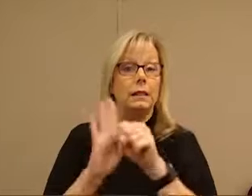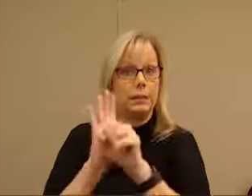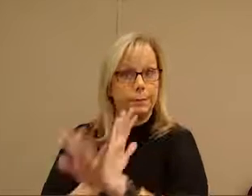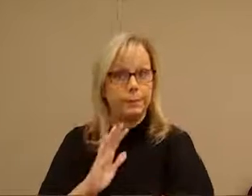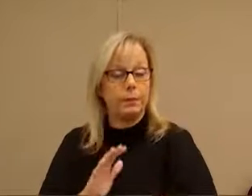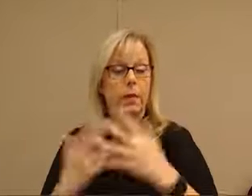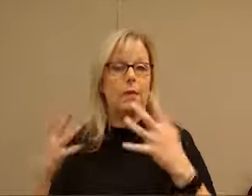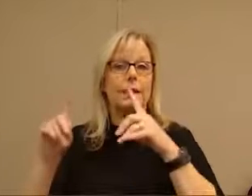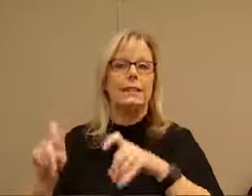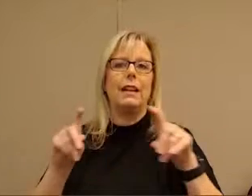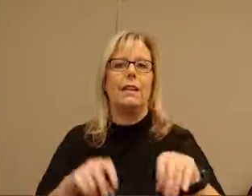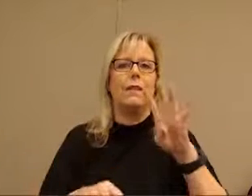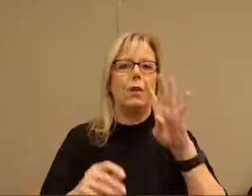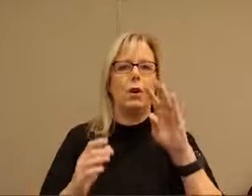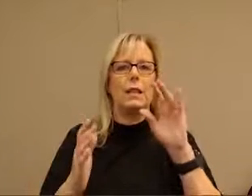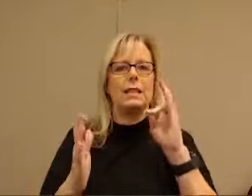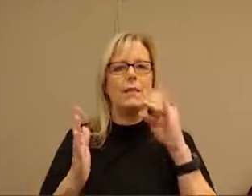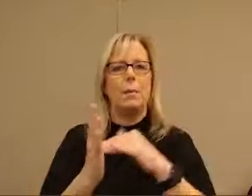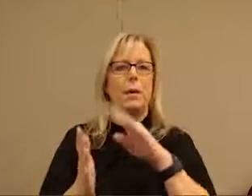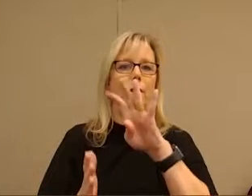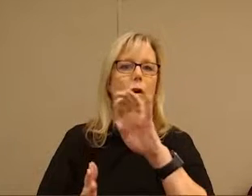we've tested a total of